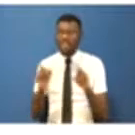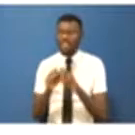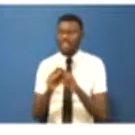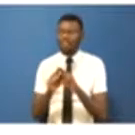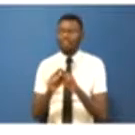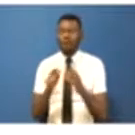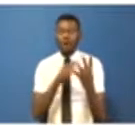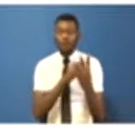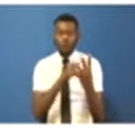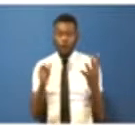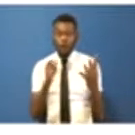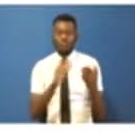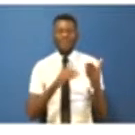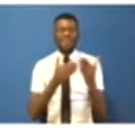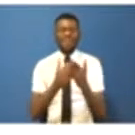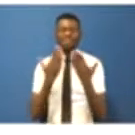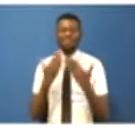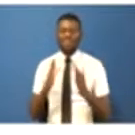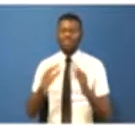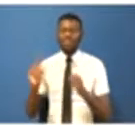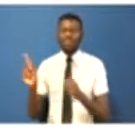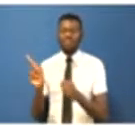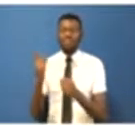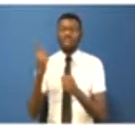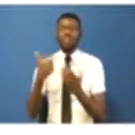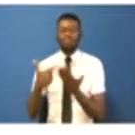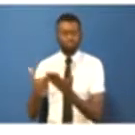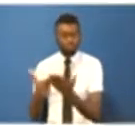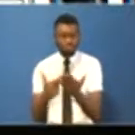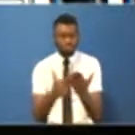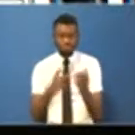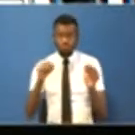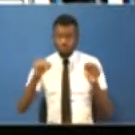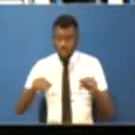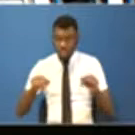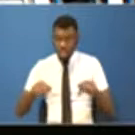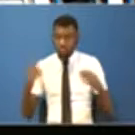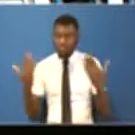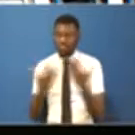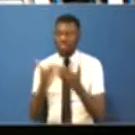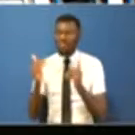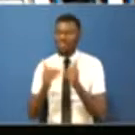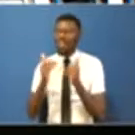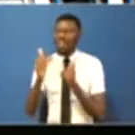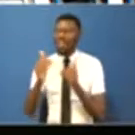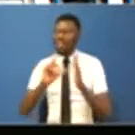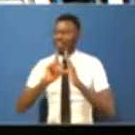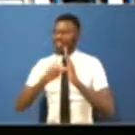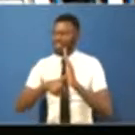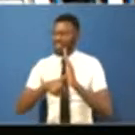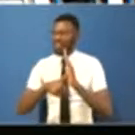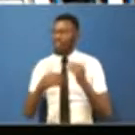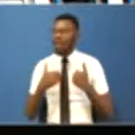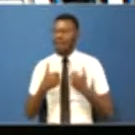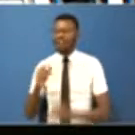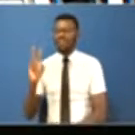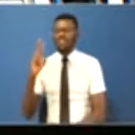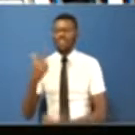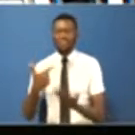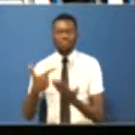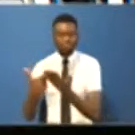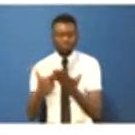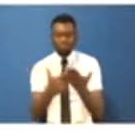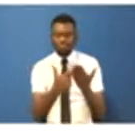with us four of them for the first debate lined up for the night remember later on we'll be taking you through the second debate